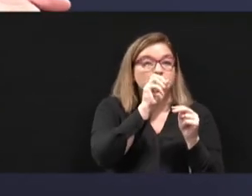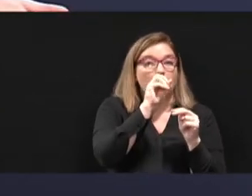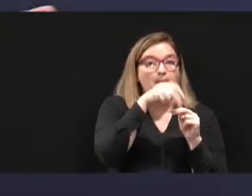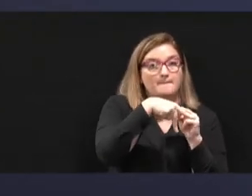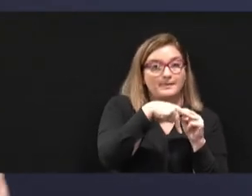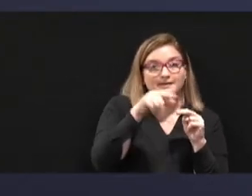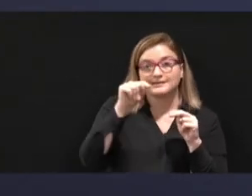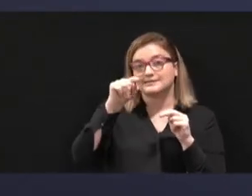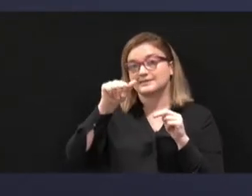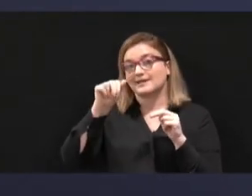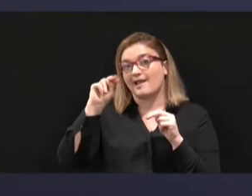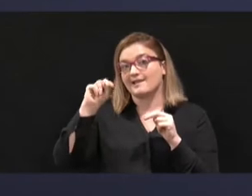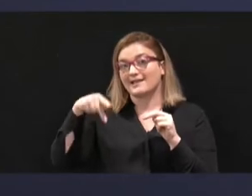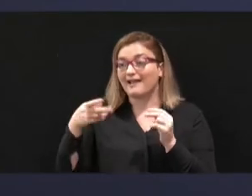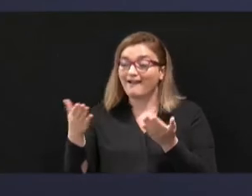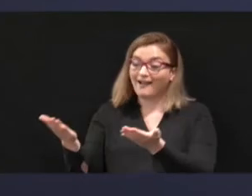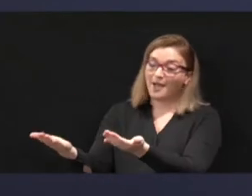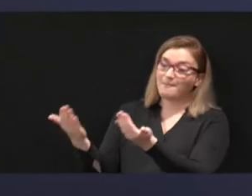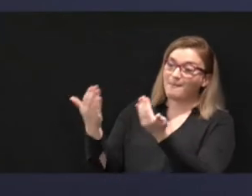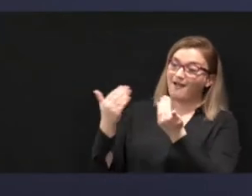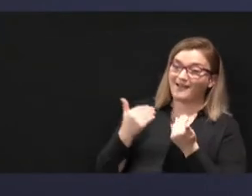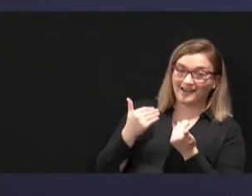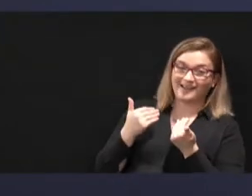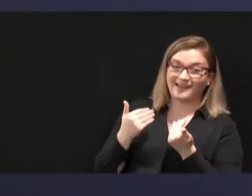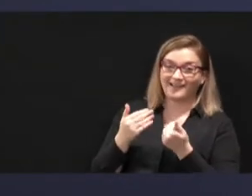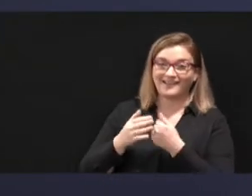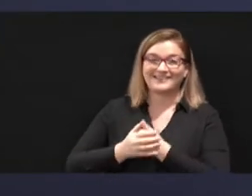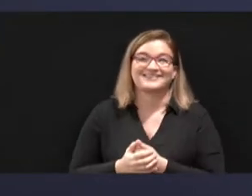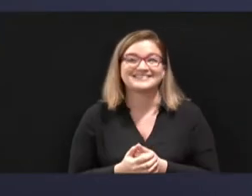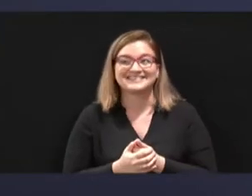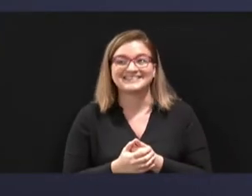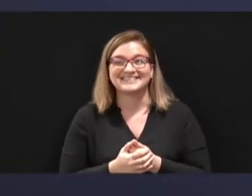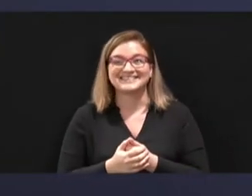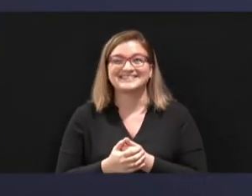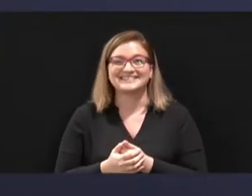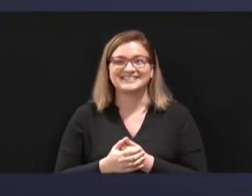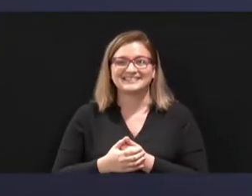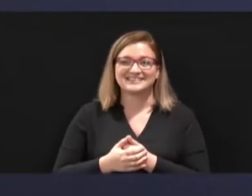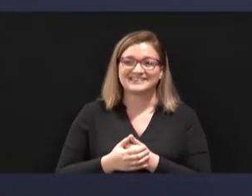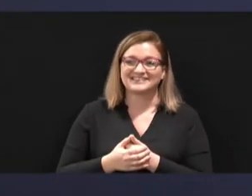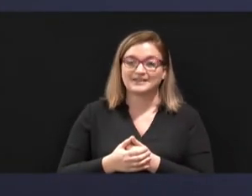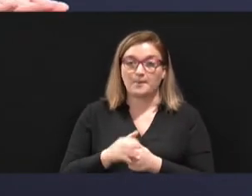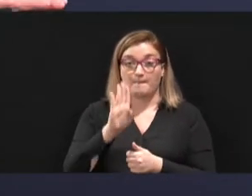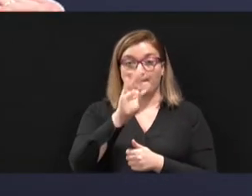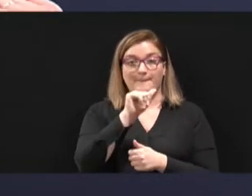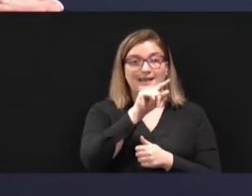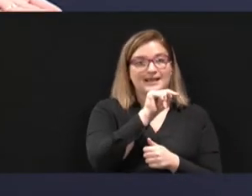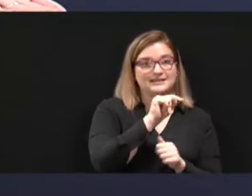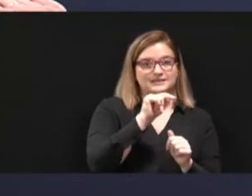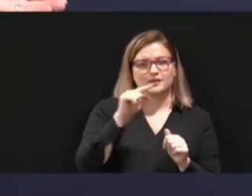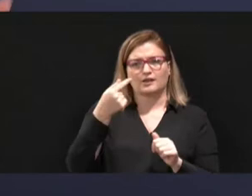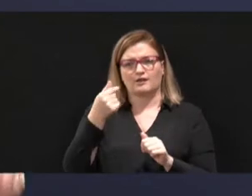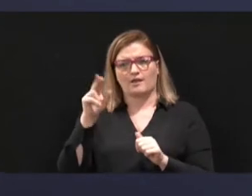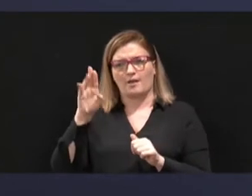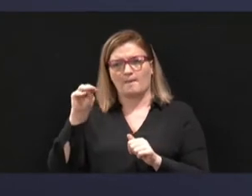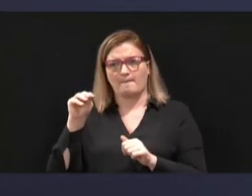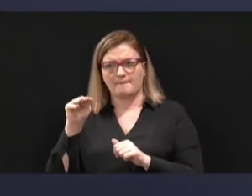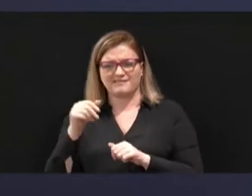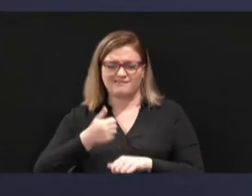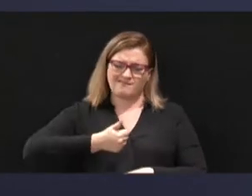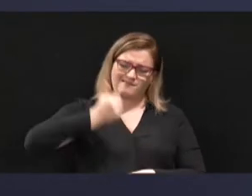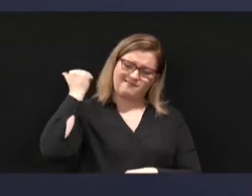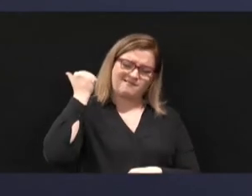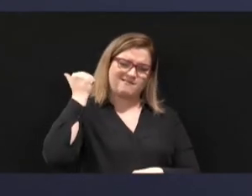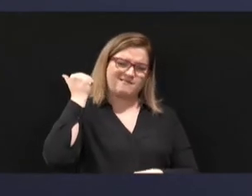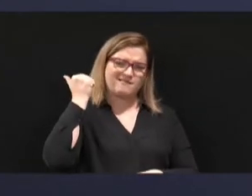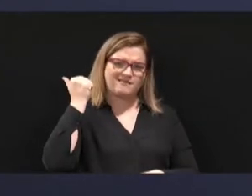tank. Come on in. Bat, gum. Get